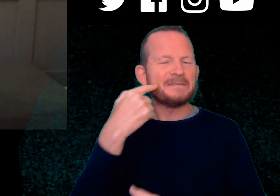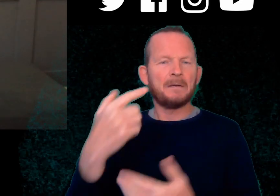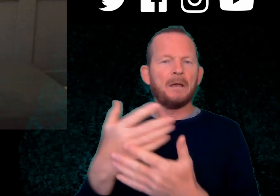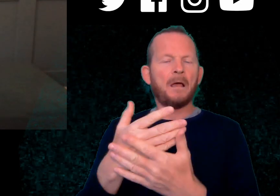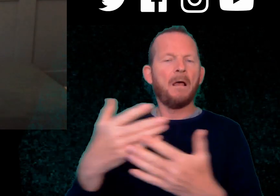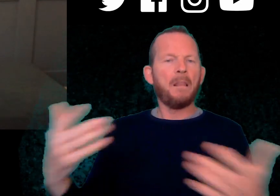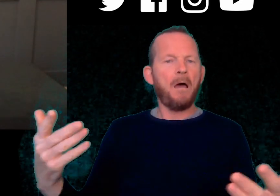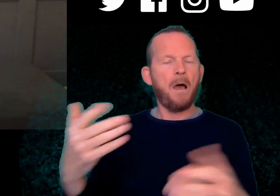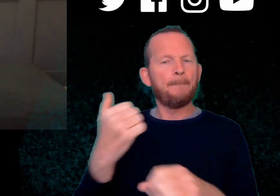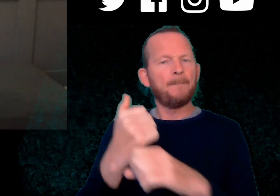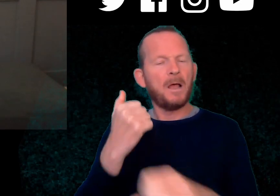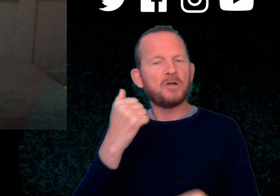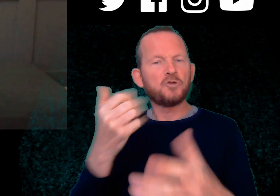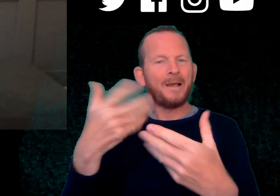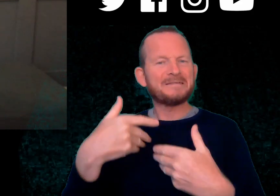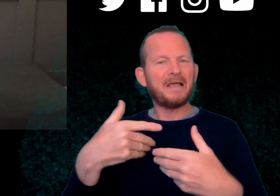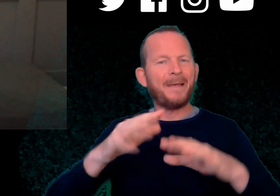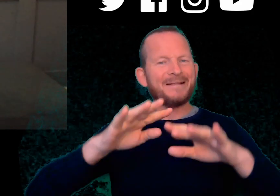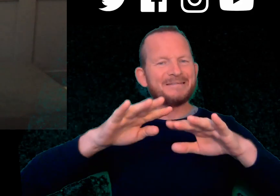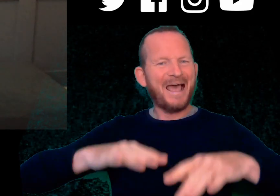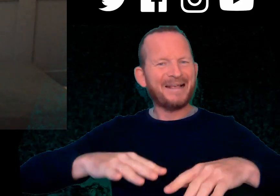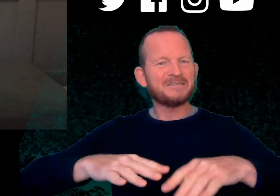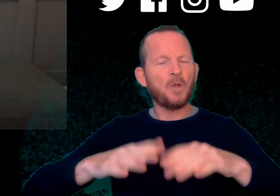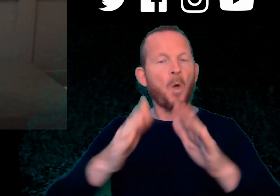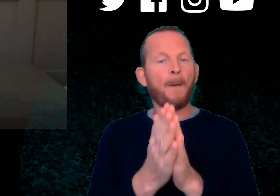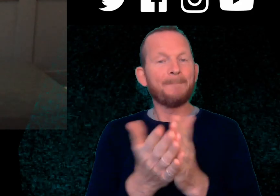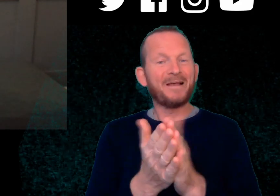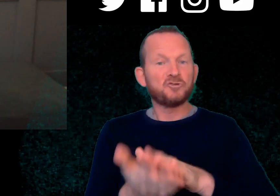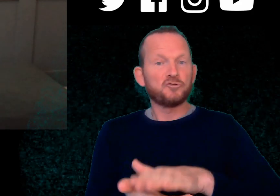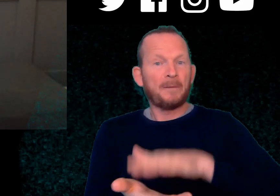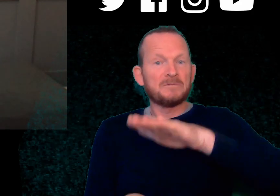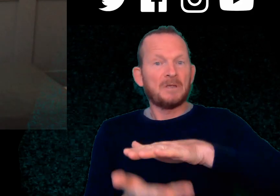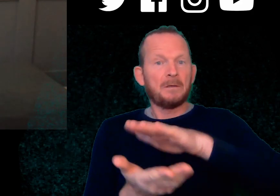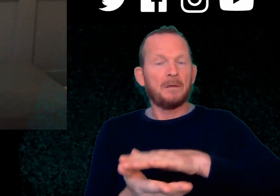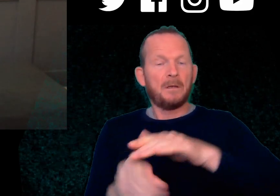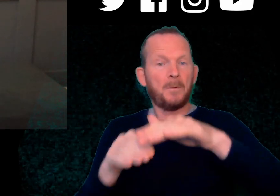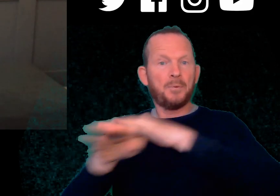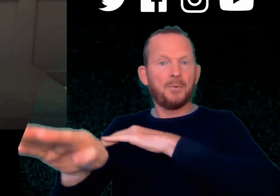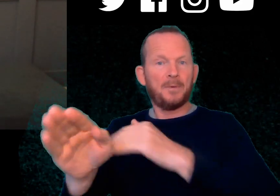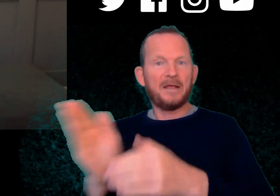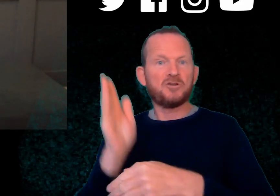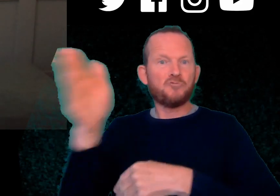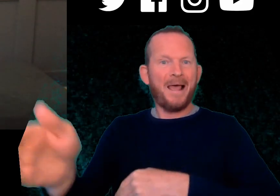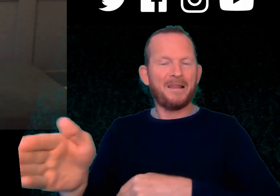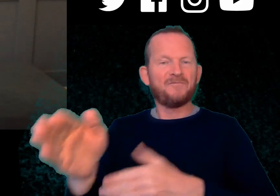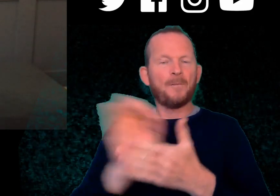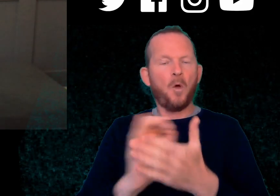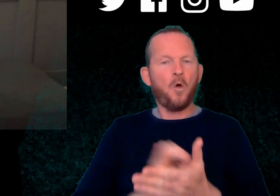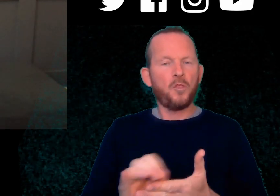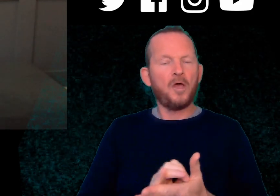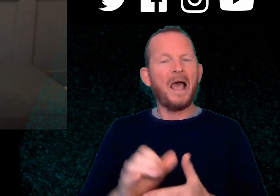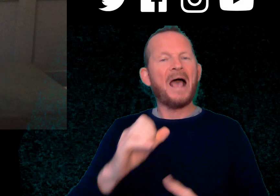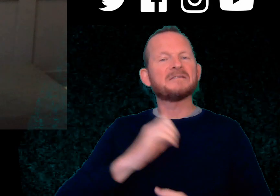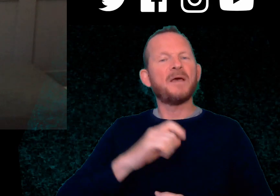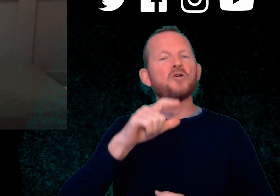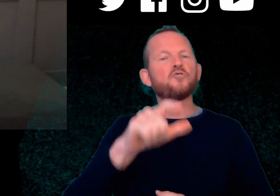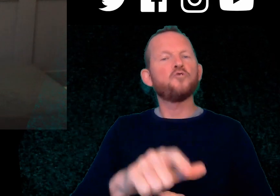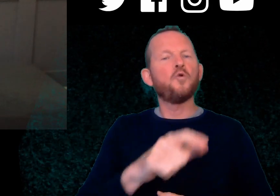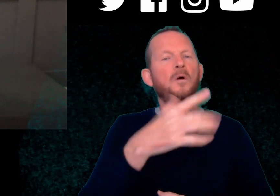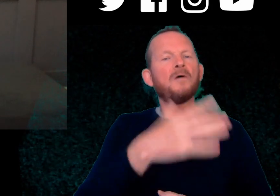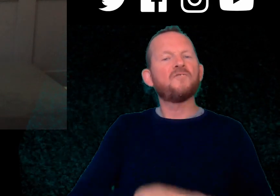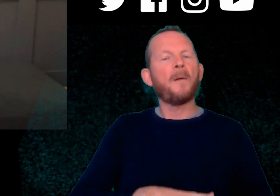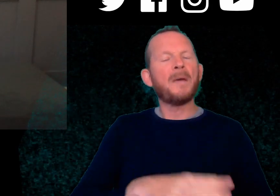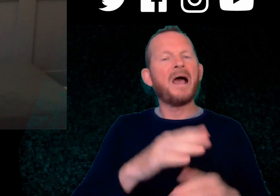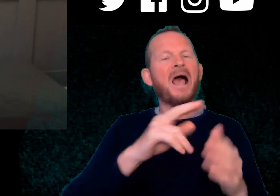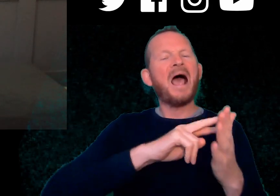of publishers don't accept text or manuscripts directly from authors themselves and will expect these to come through a literary agent.